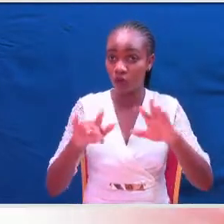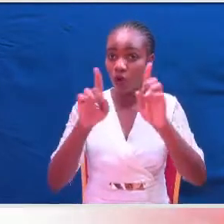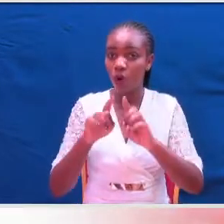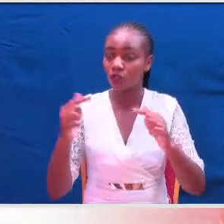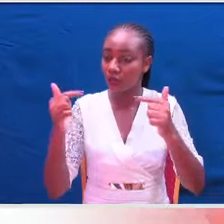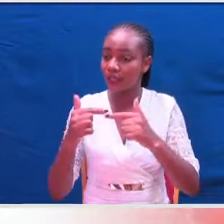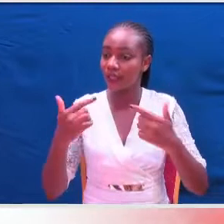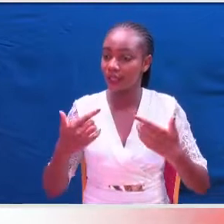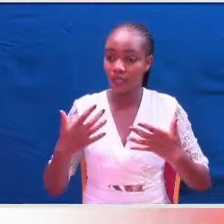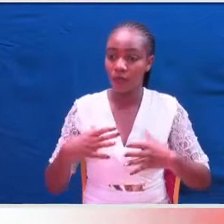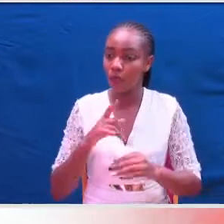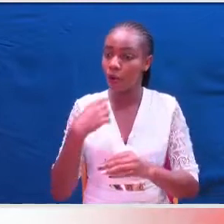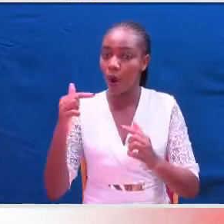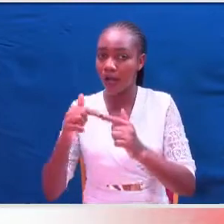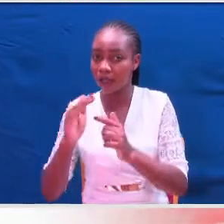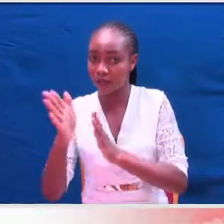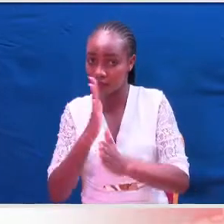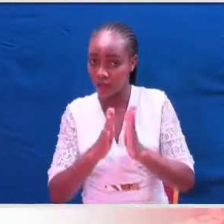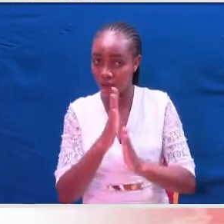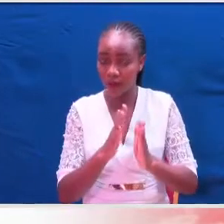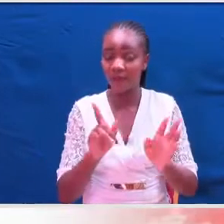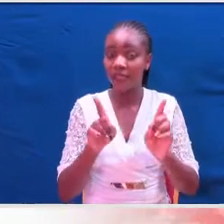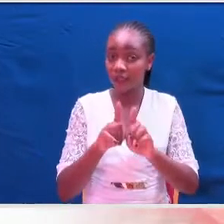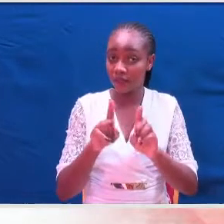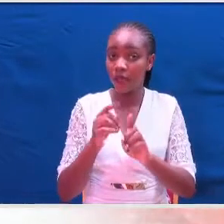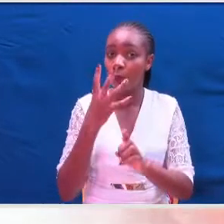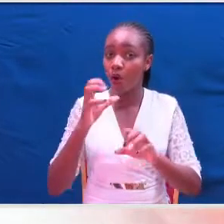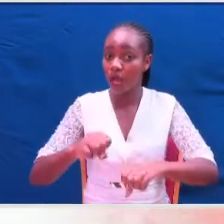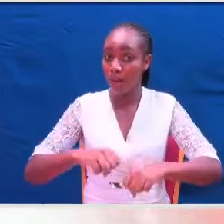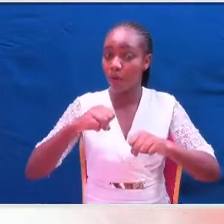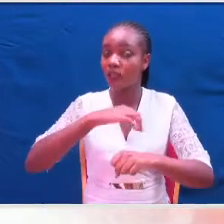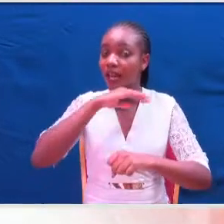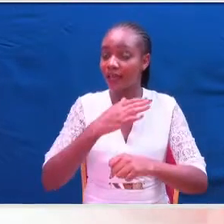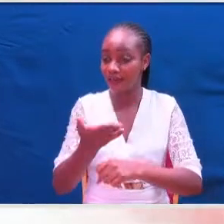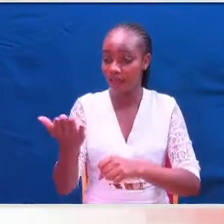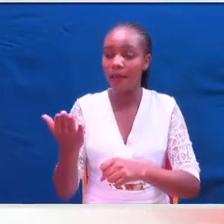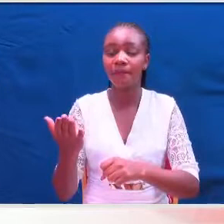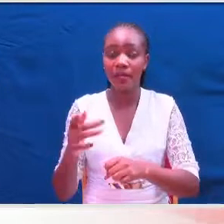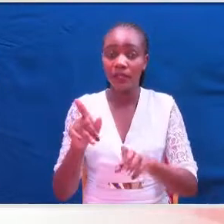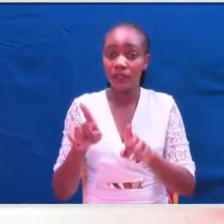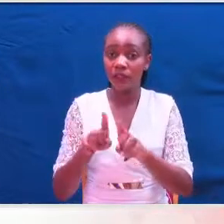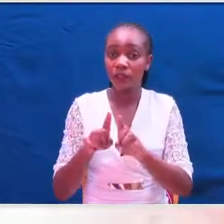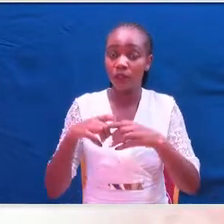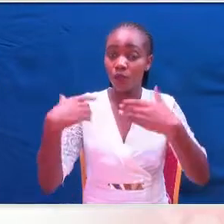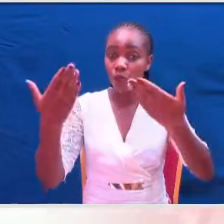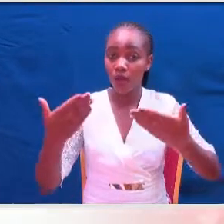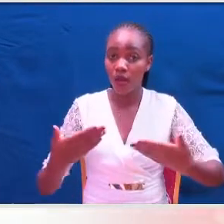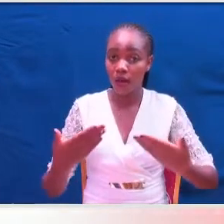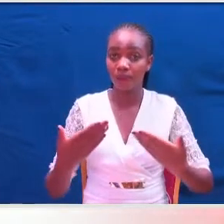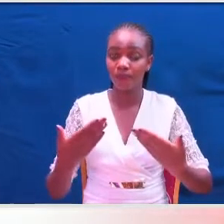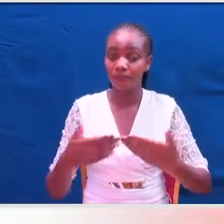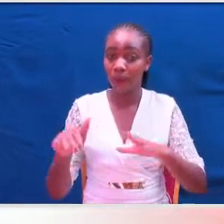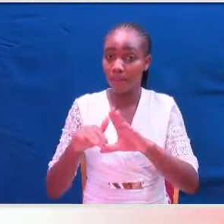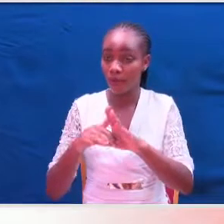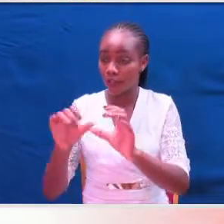criticized his methods. And as David Muthoka reports, ODM boss Raila Odinga, on the other hand, welcomed defectors